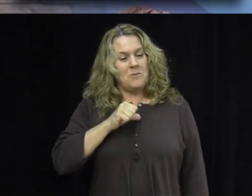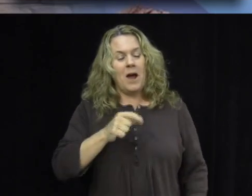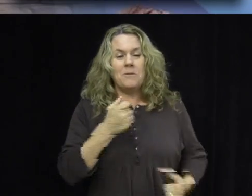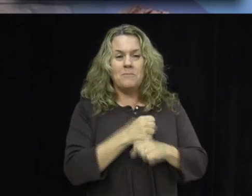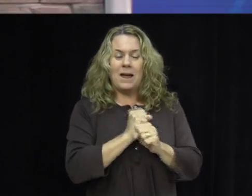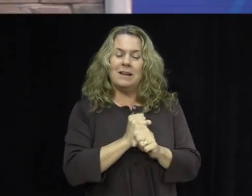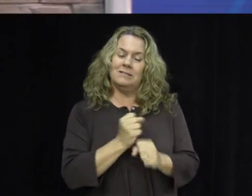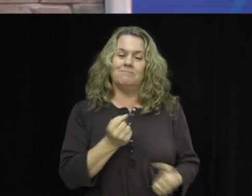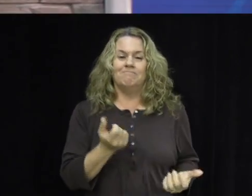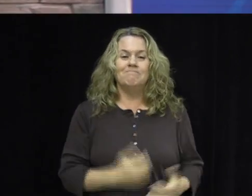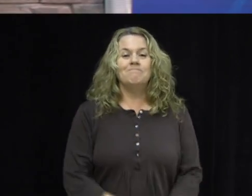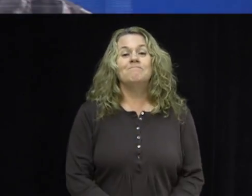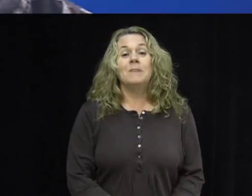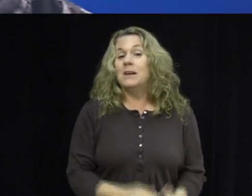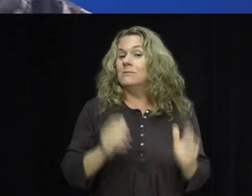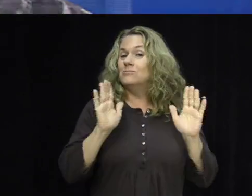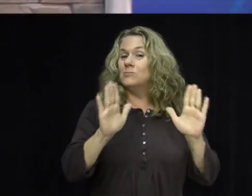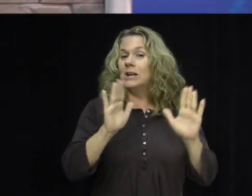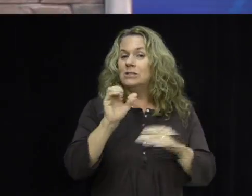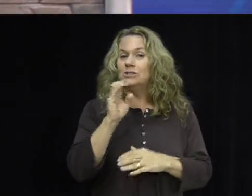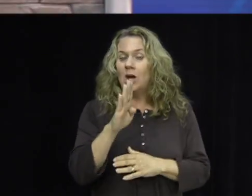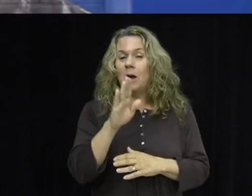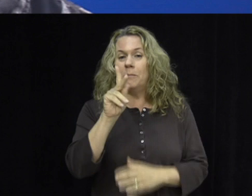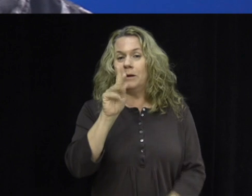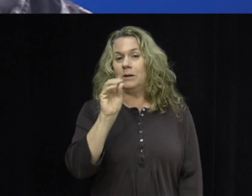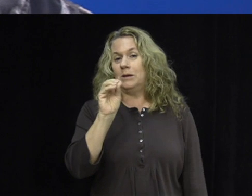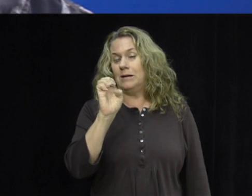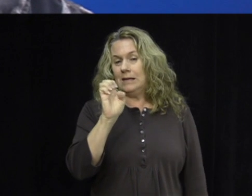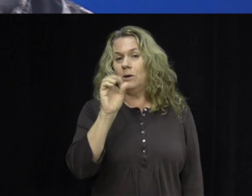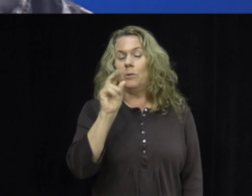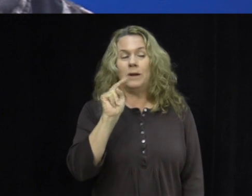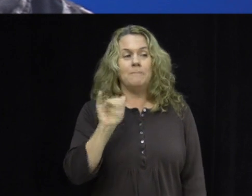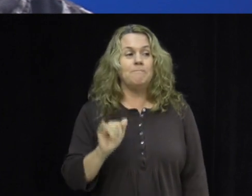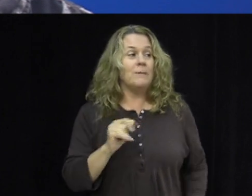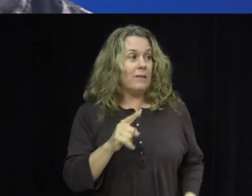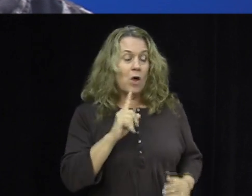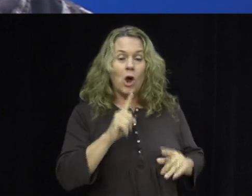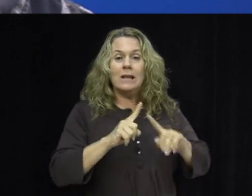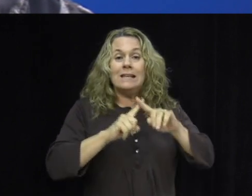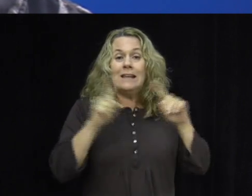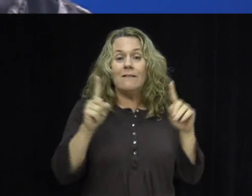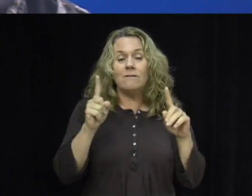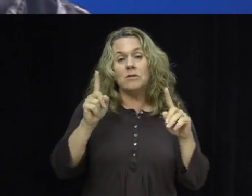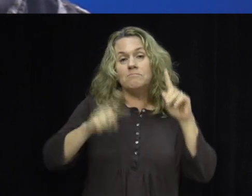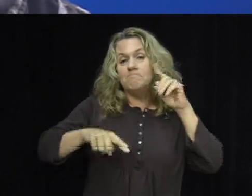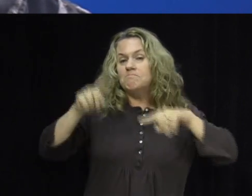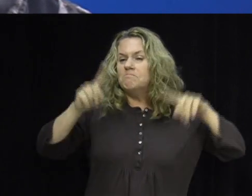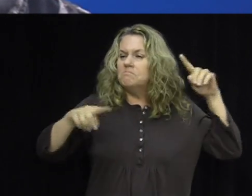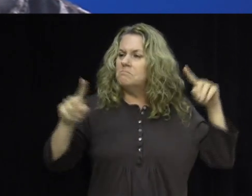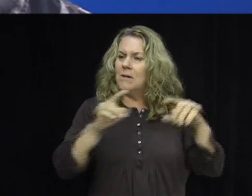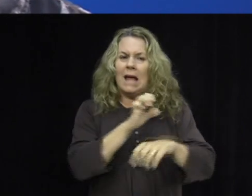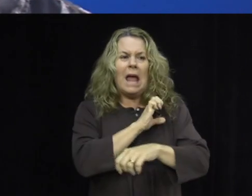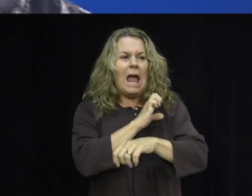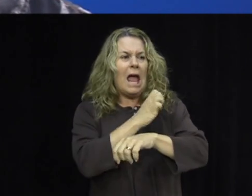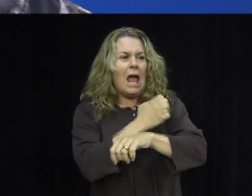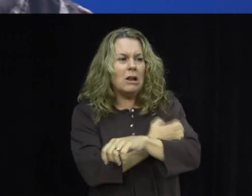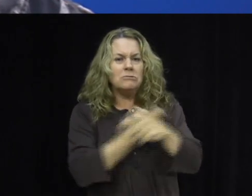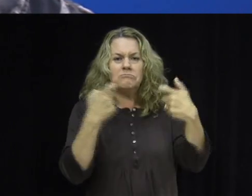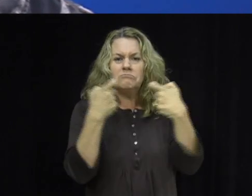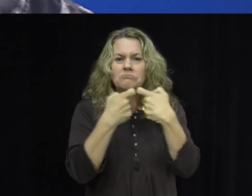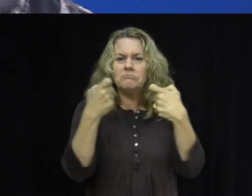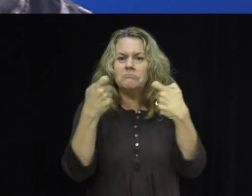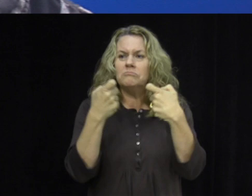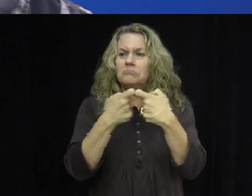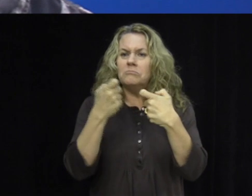school and make us all proud. Great job, Keone. There are many different and unique forms of energy that are used to power